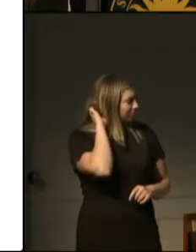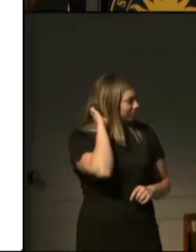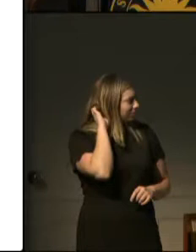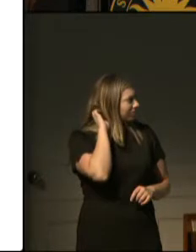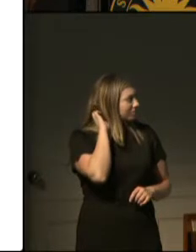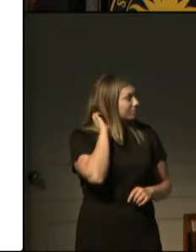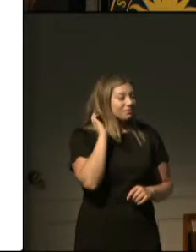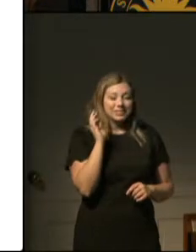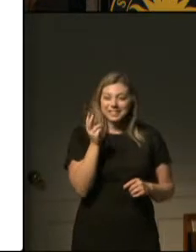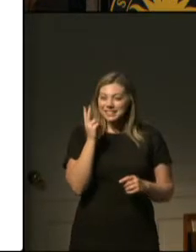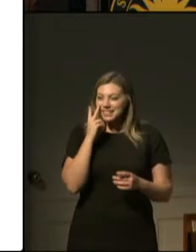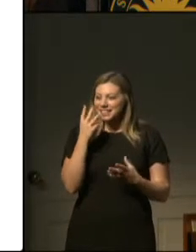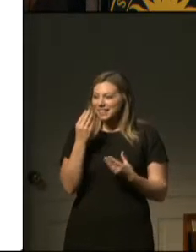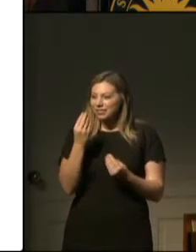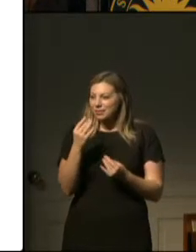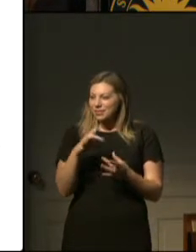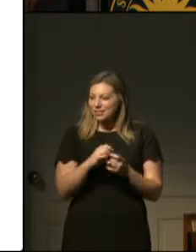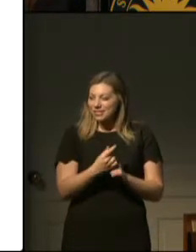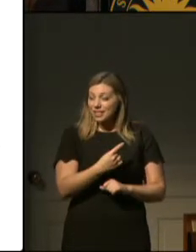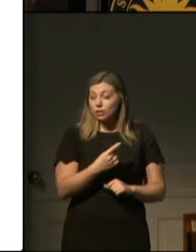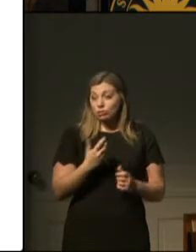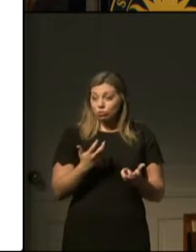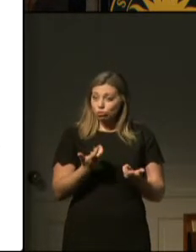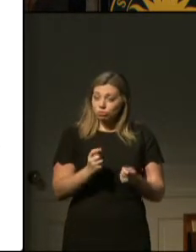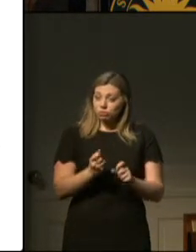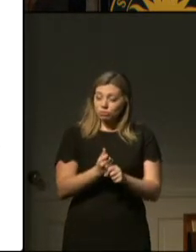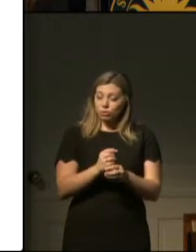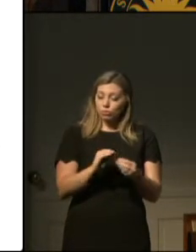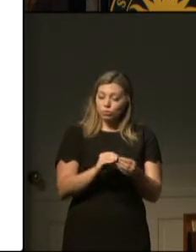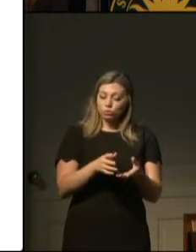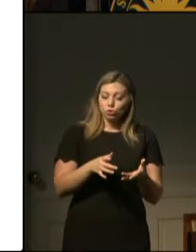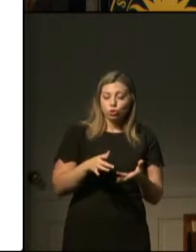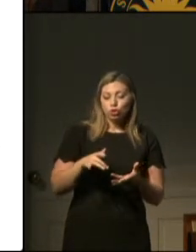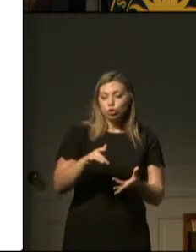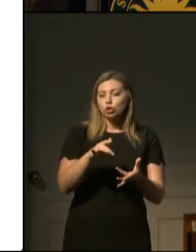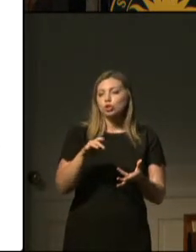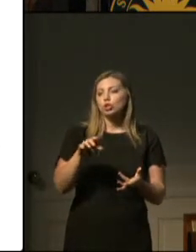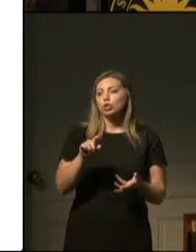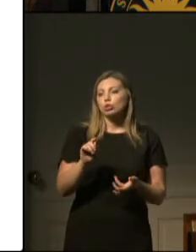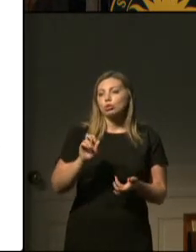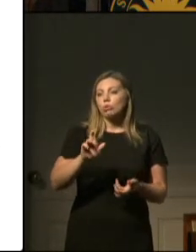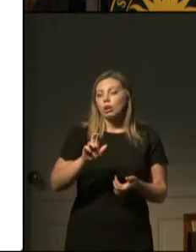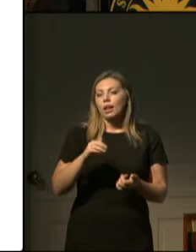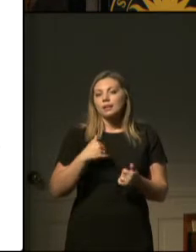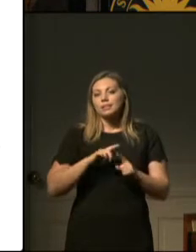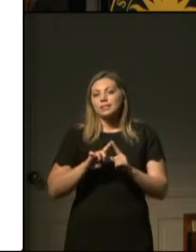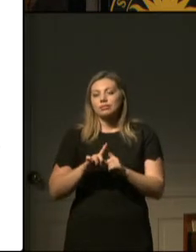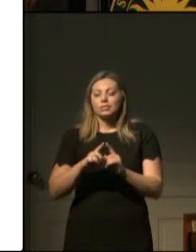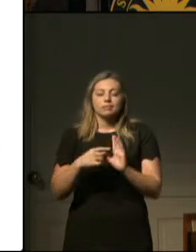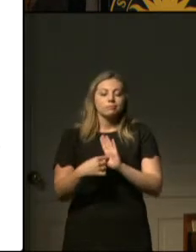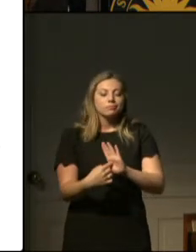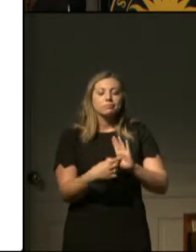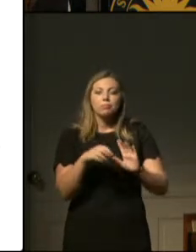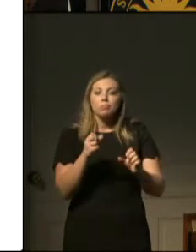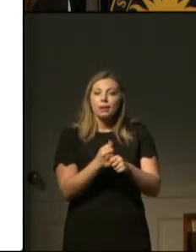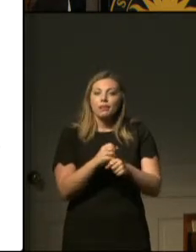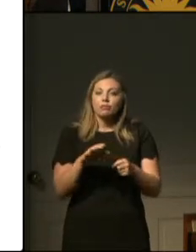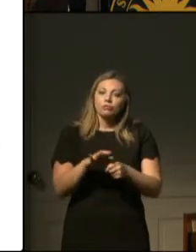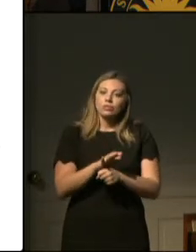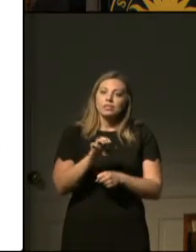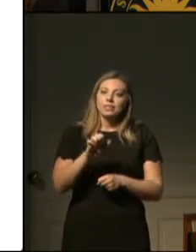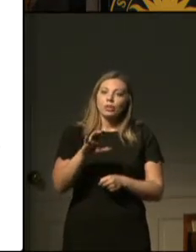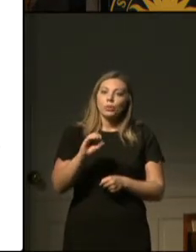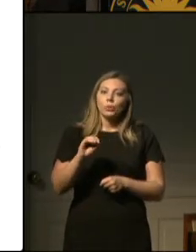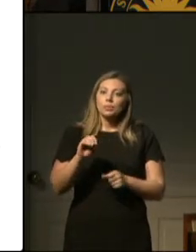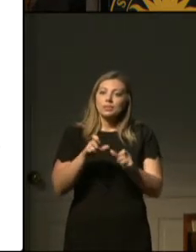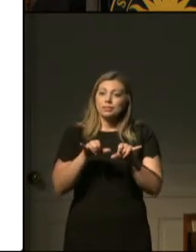so we're working on creating more of these tours that incorporate several models and kind of create a whole ecosystem that you can explore and